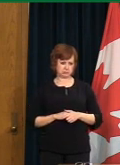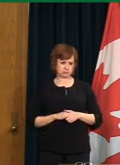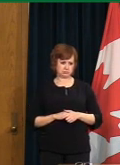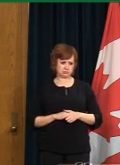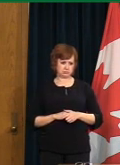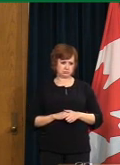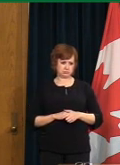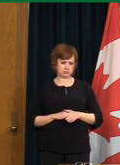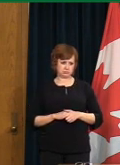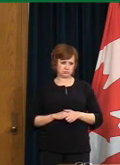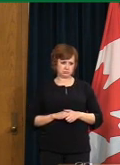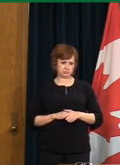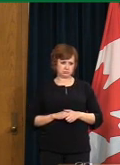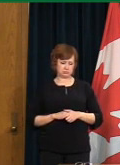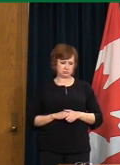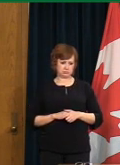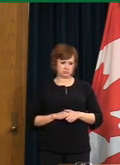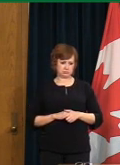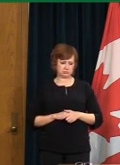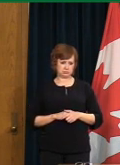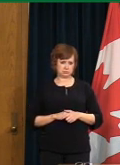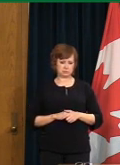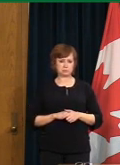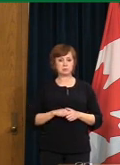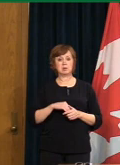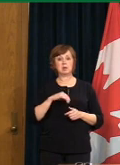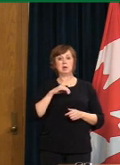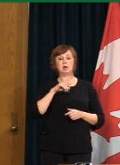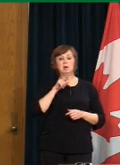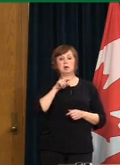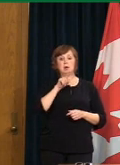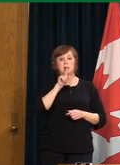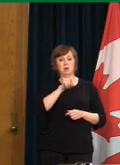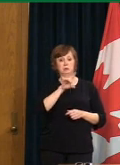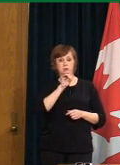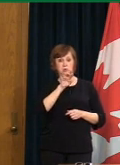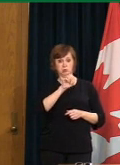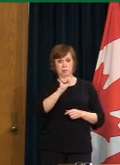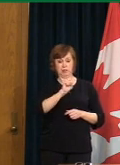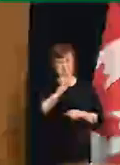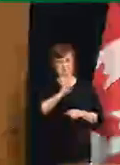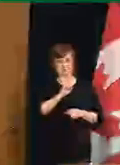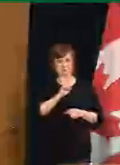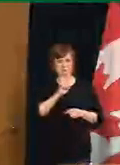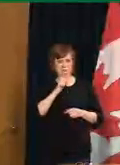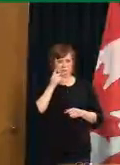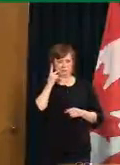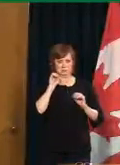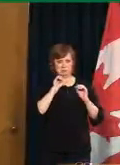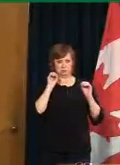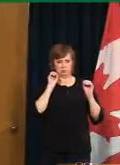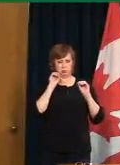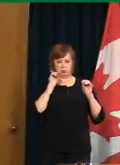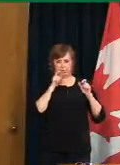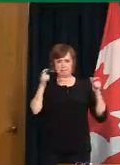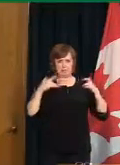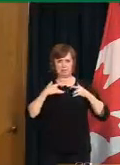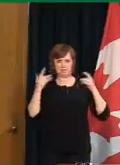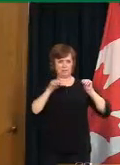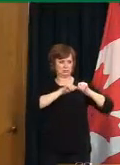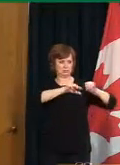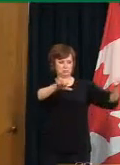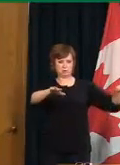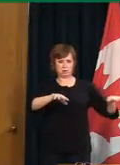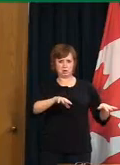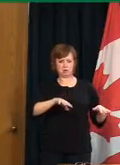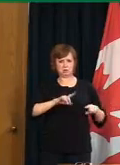If Dr. Shahab, if there are no super spreader events that we're seeing, I was wondering where the Regina cases are coming from, because we seem to be